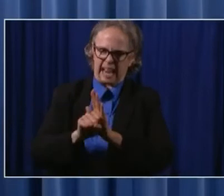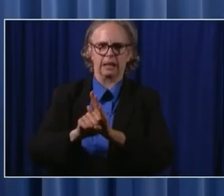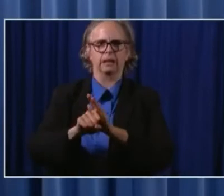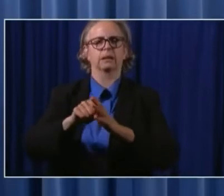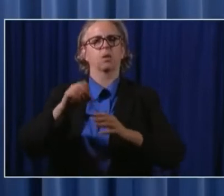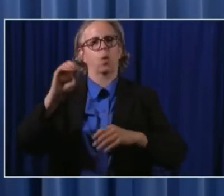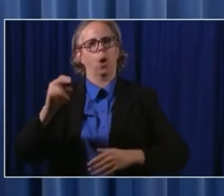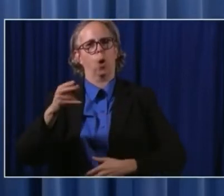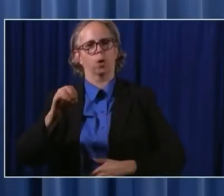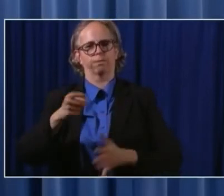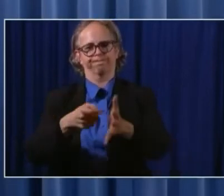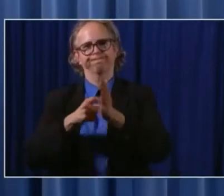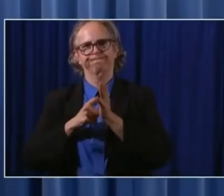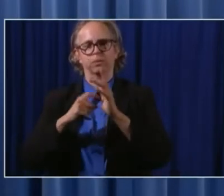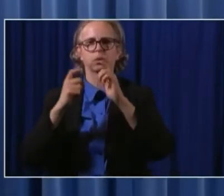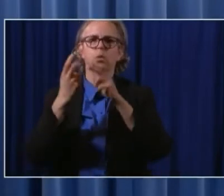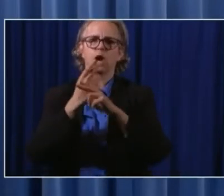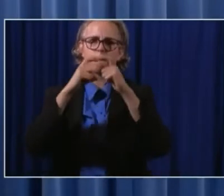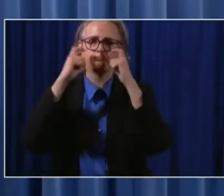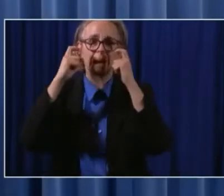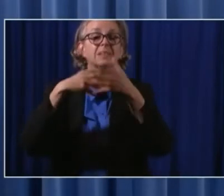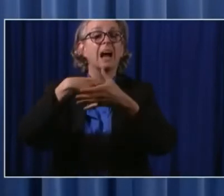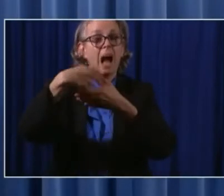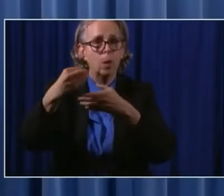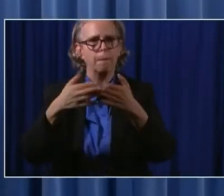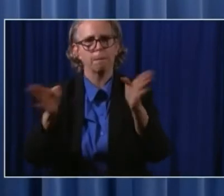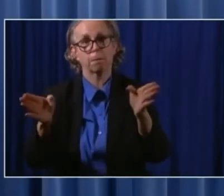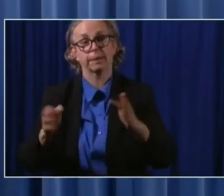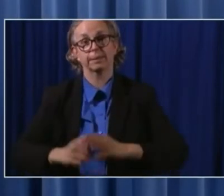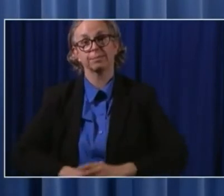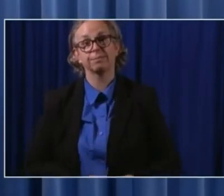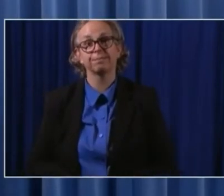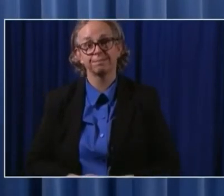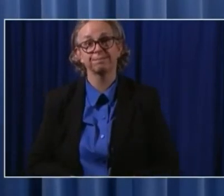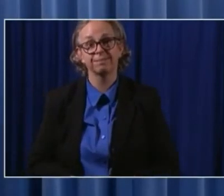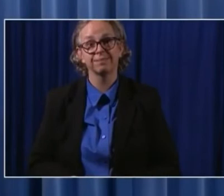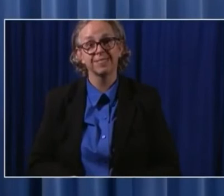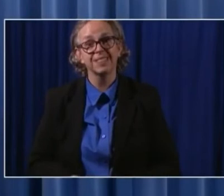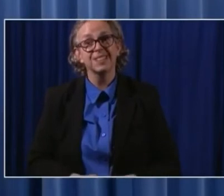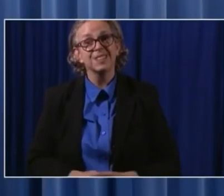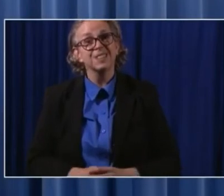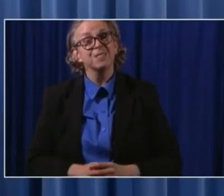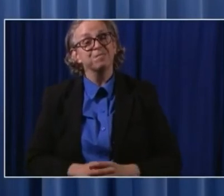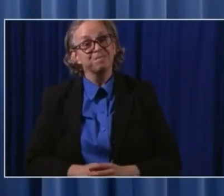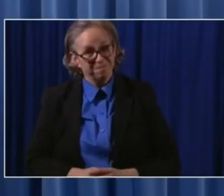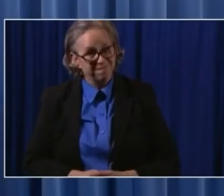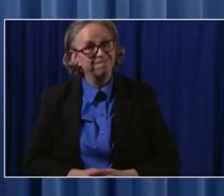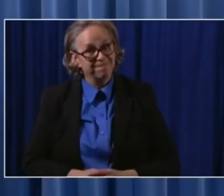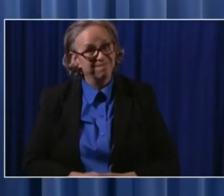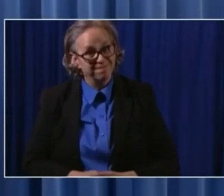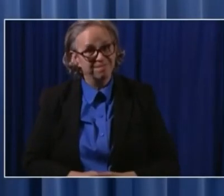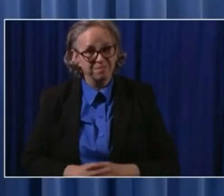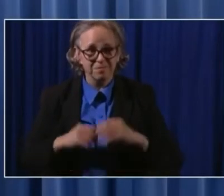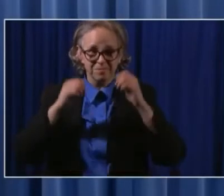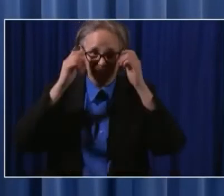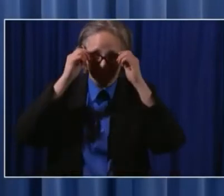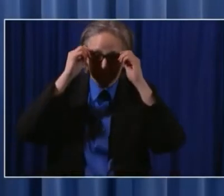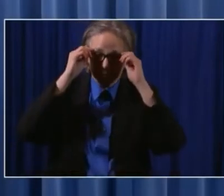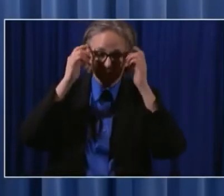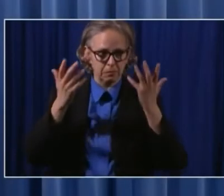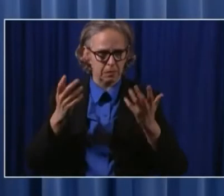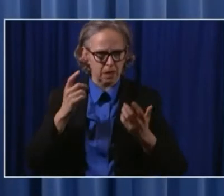counties. I also want to emphasize, as we see more and more people wear masks, and there may be